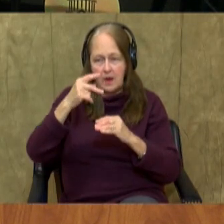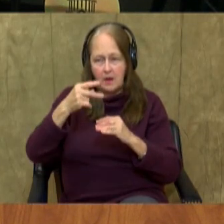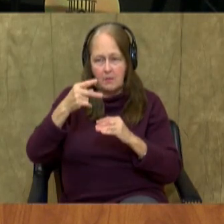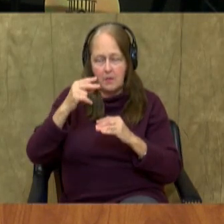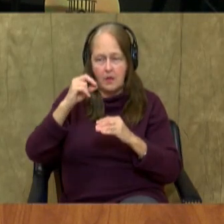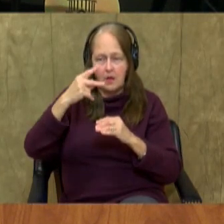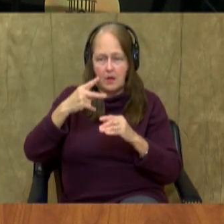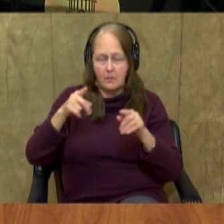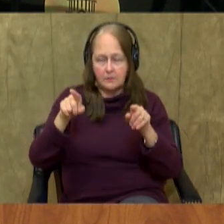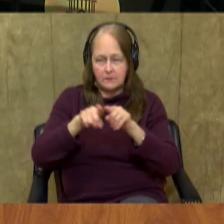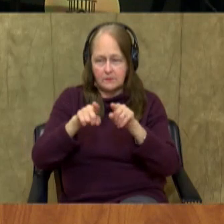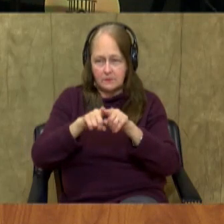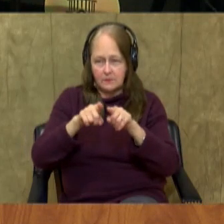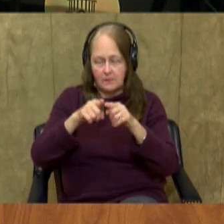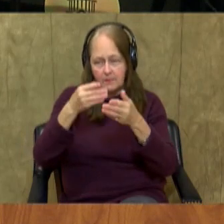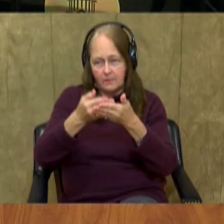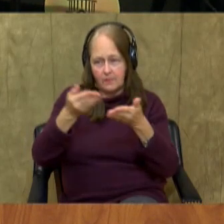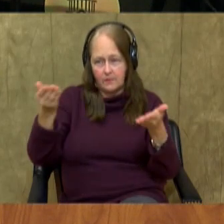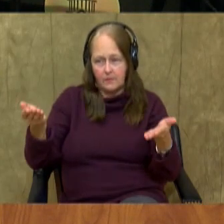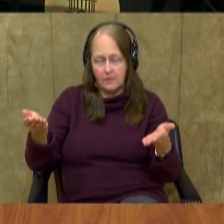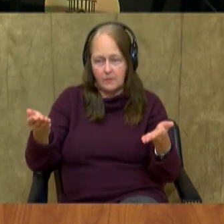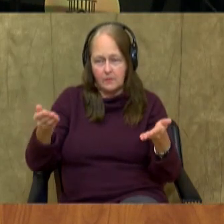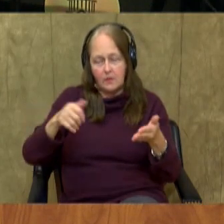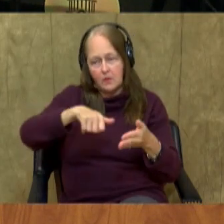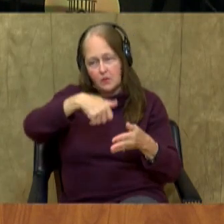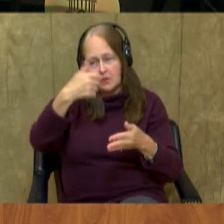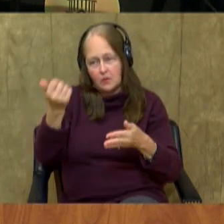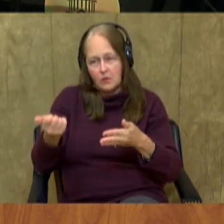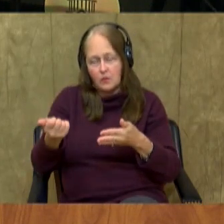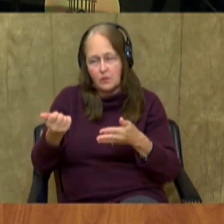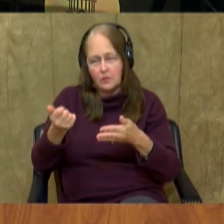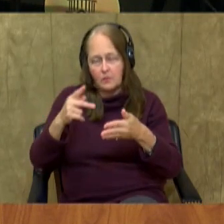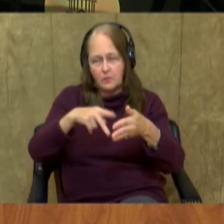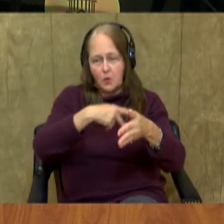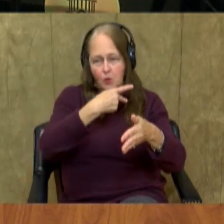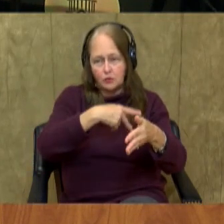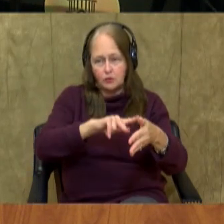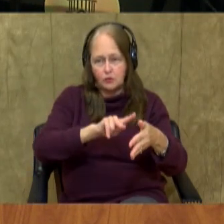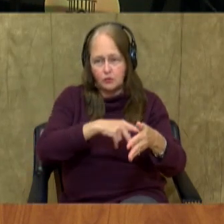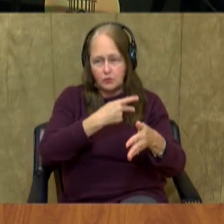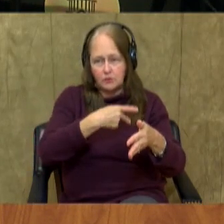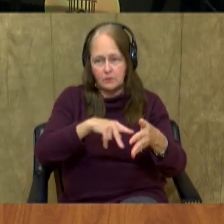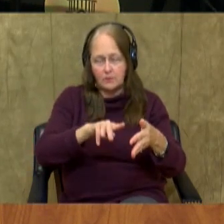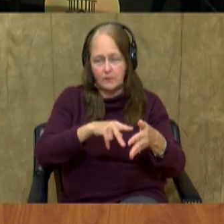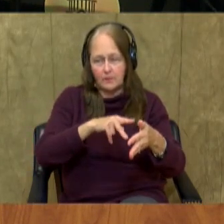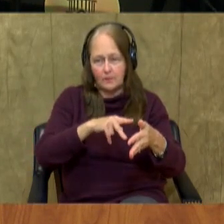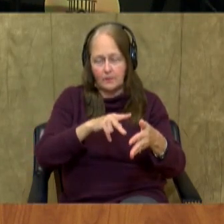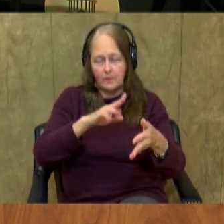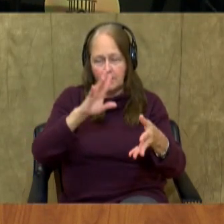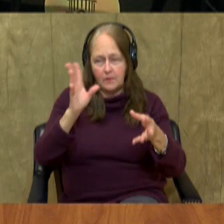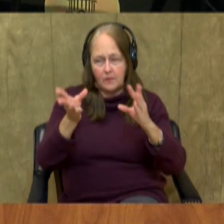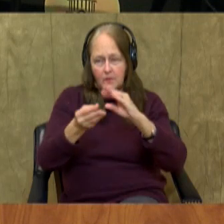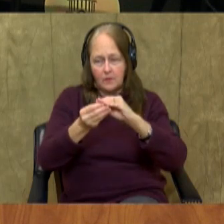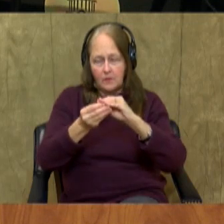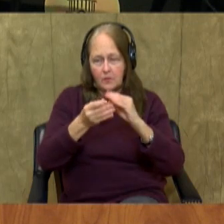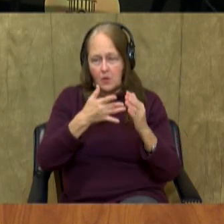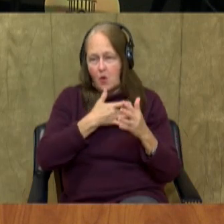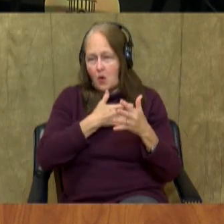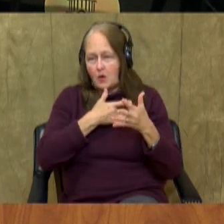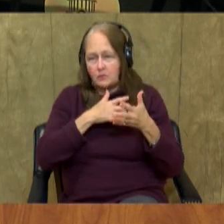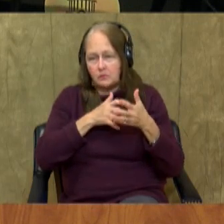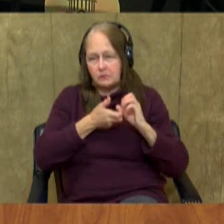with the same timeless themes as other forms of poetry, including heartache